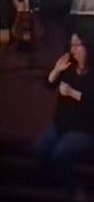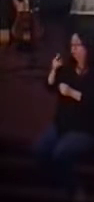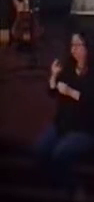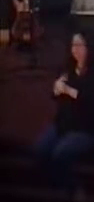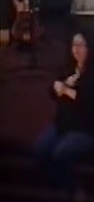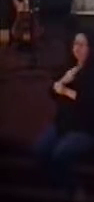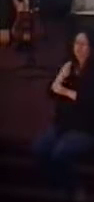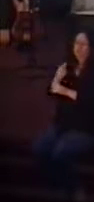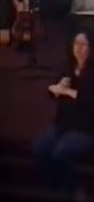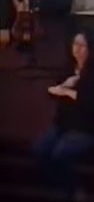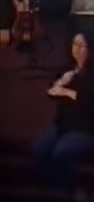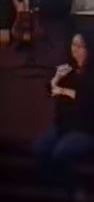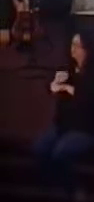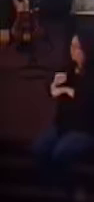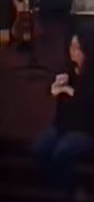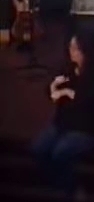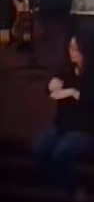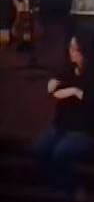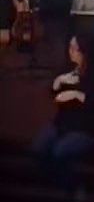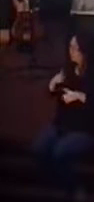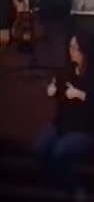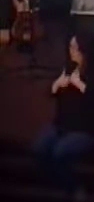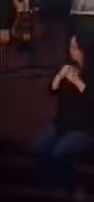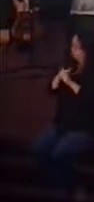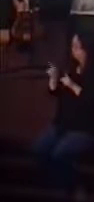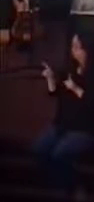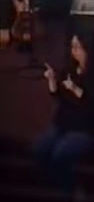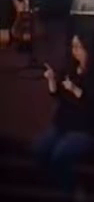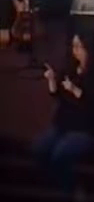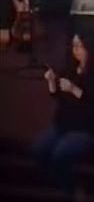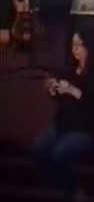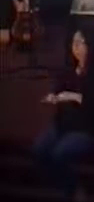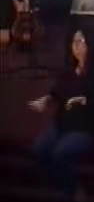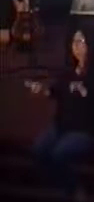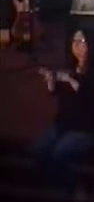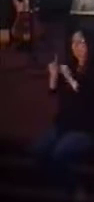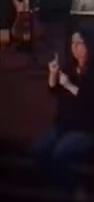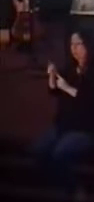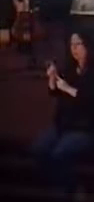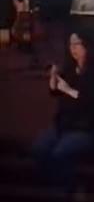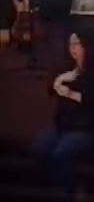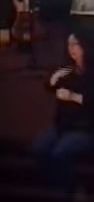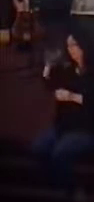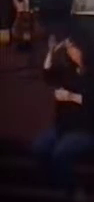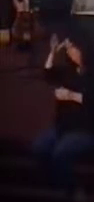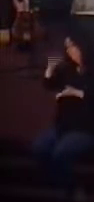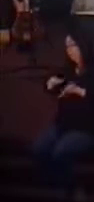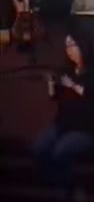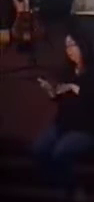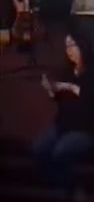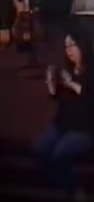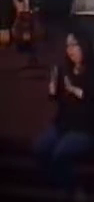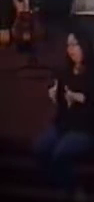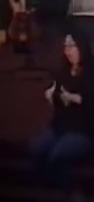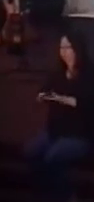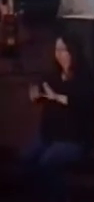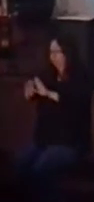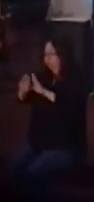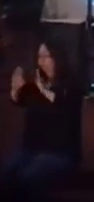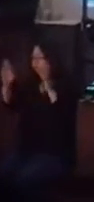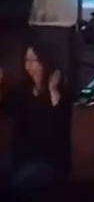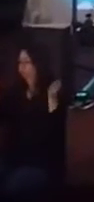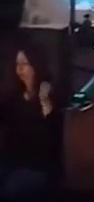using and working in my life different key moments. My father passing away left a huge open door